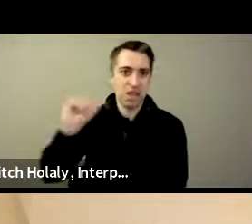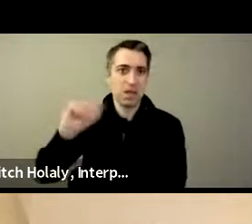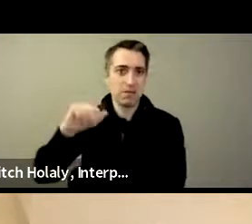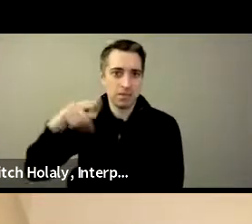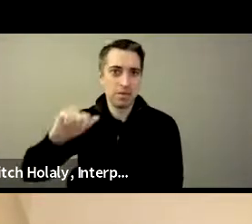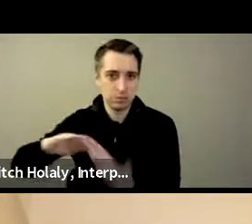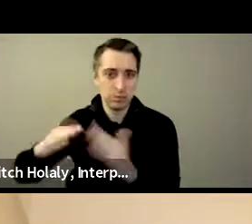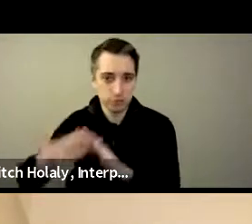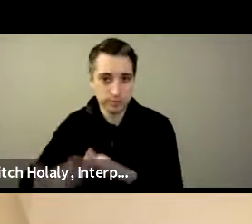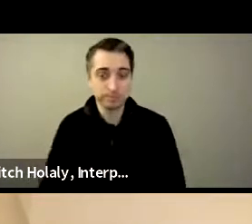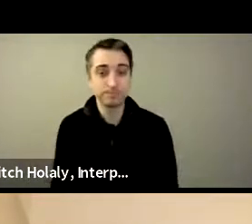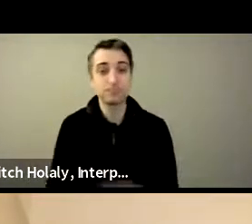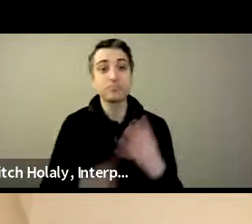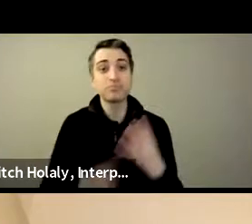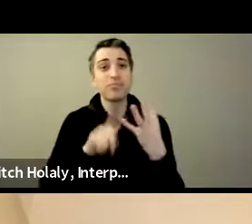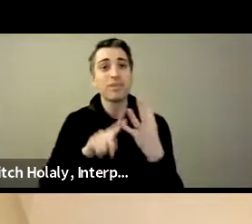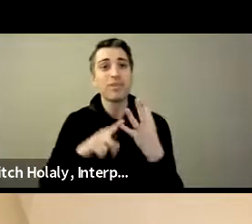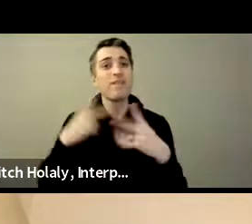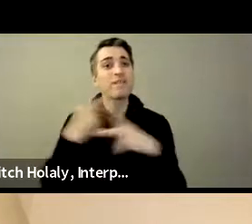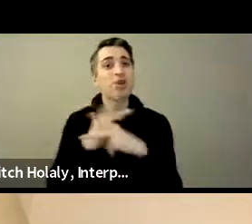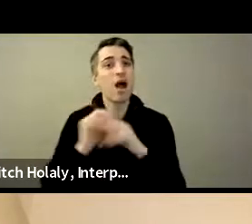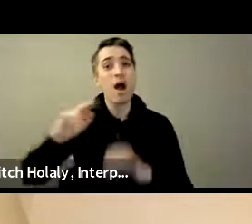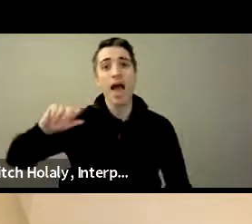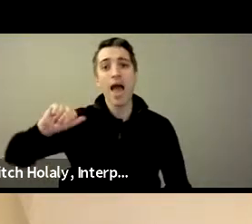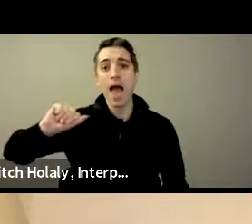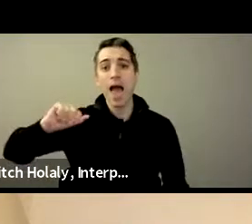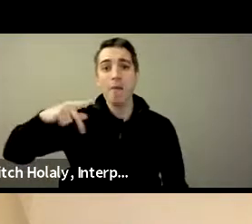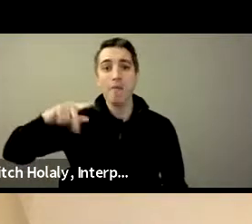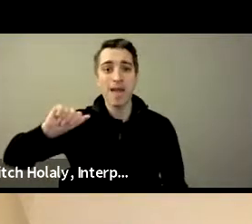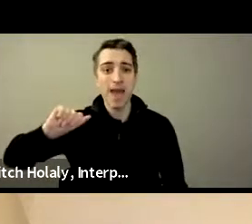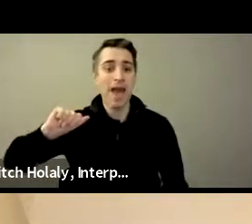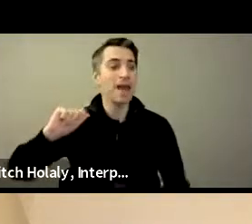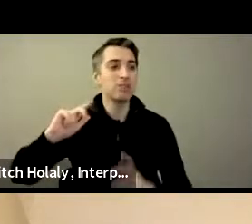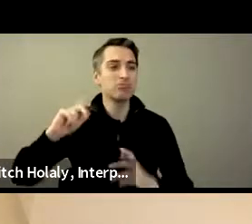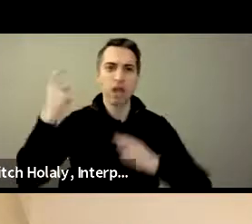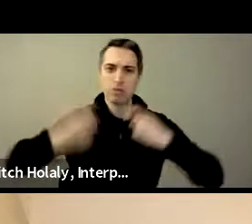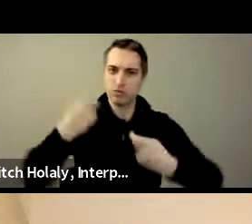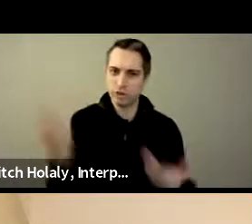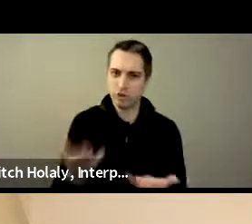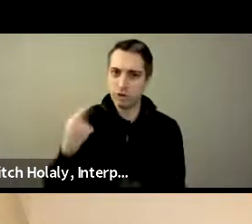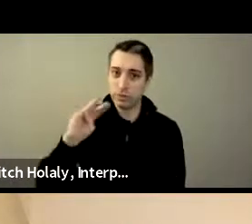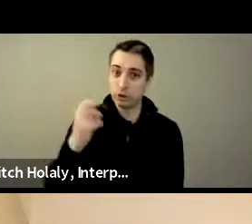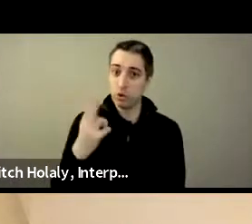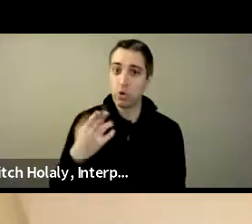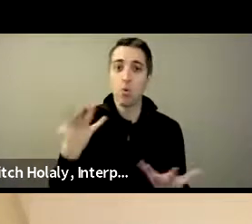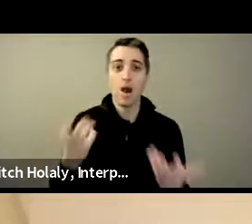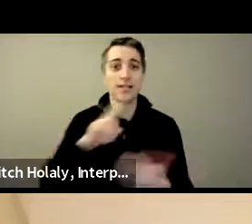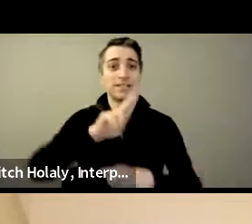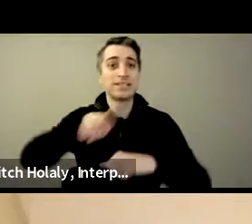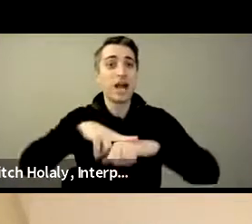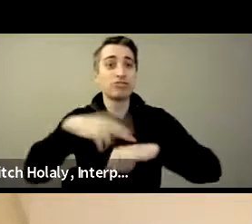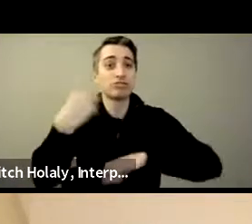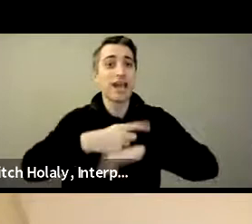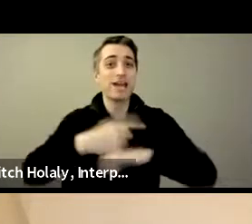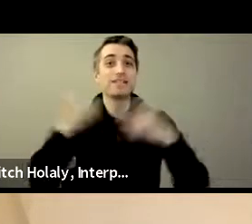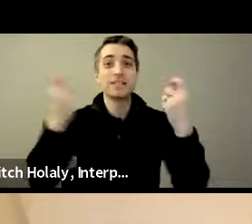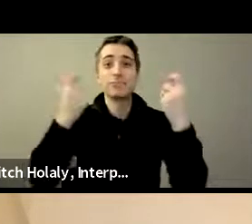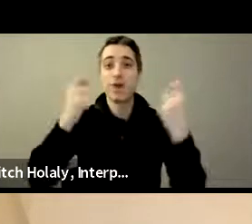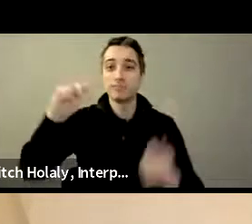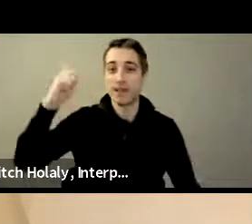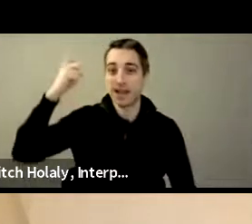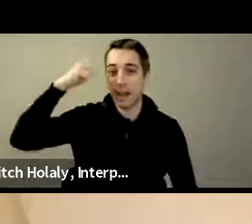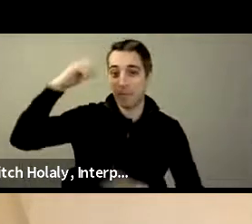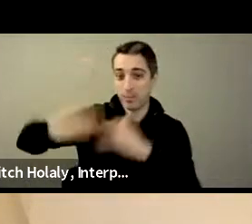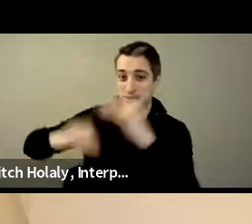Michigan. And currently they're working on a national APA Day, which is celebrated at the Capitol. And May is also